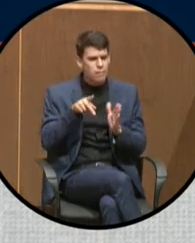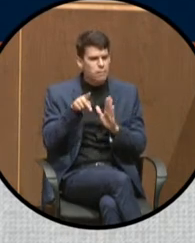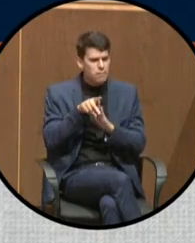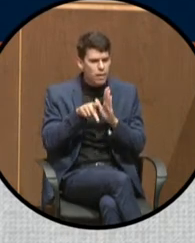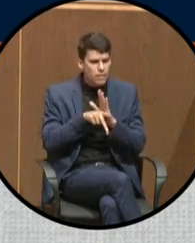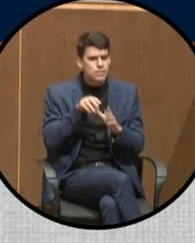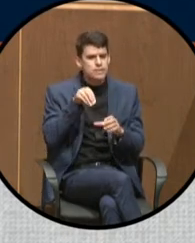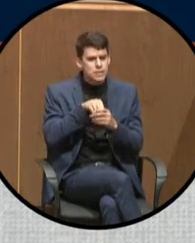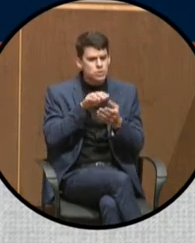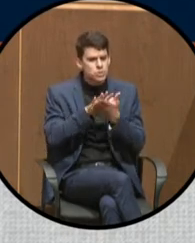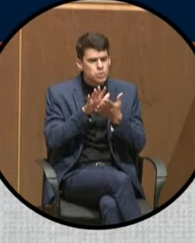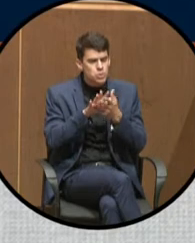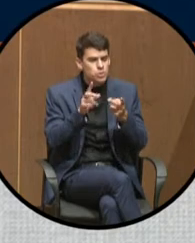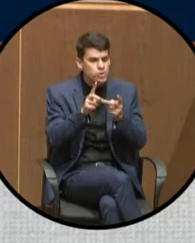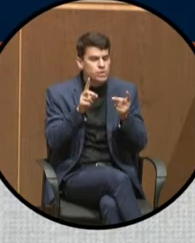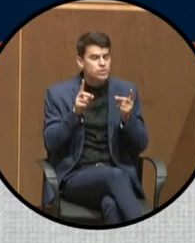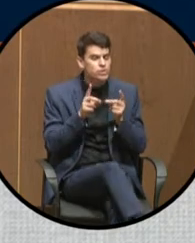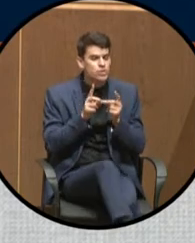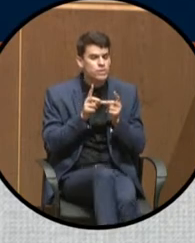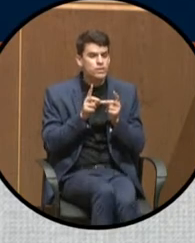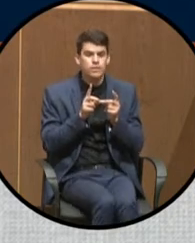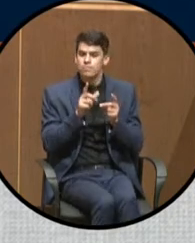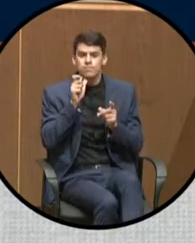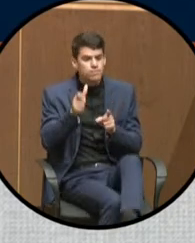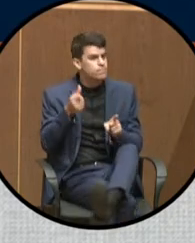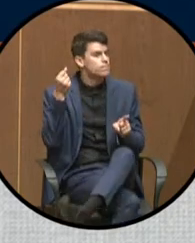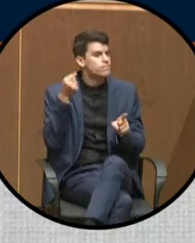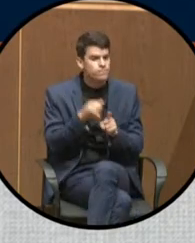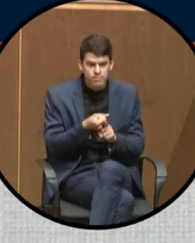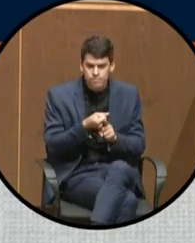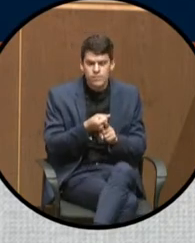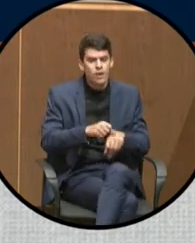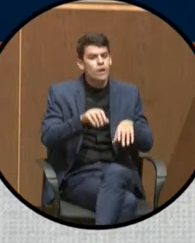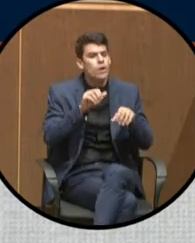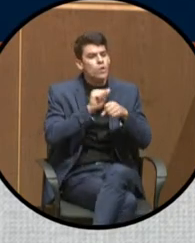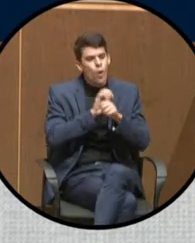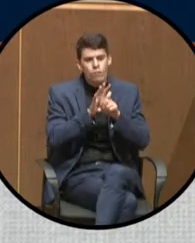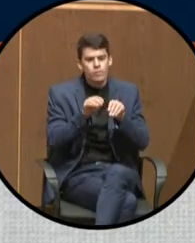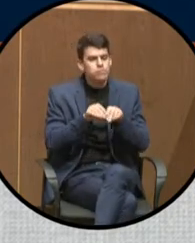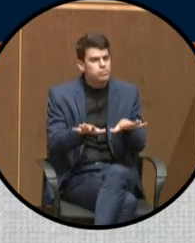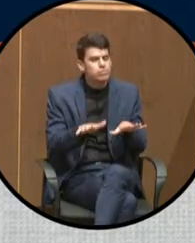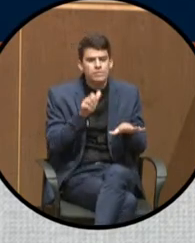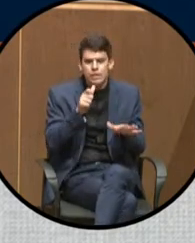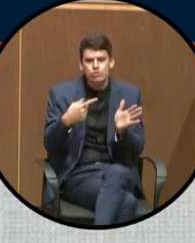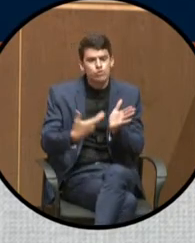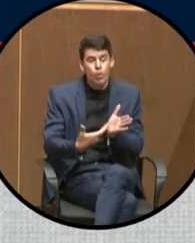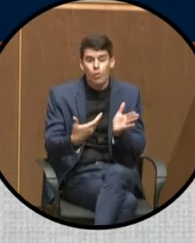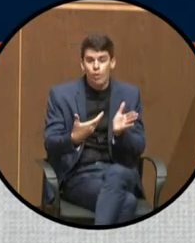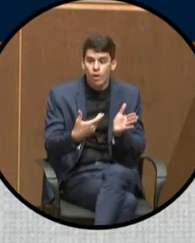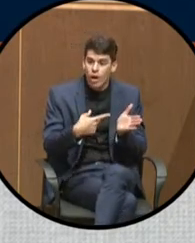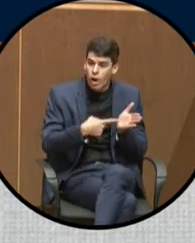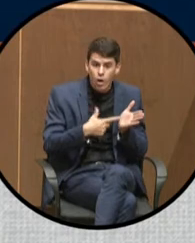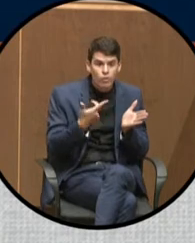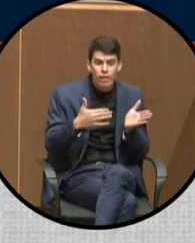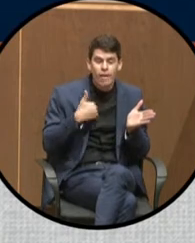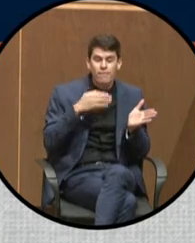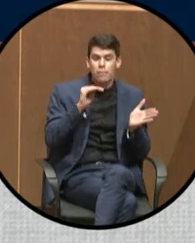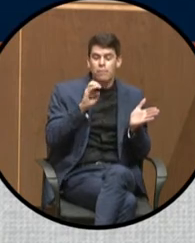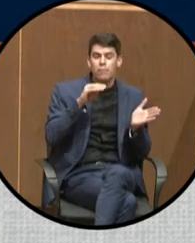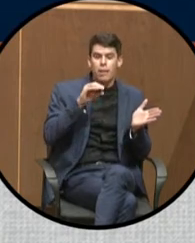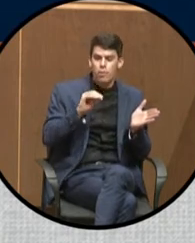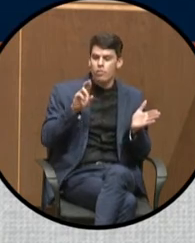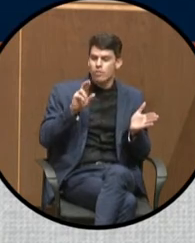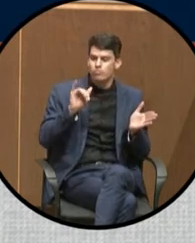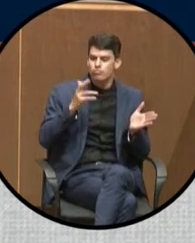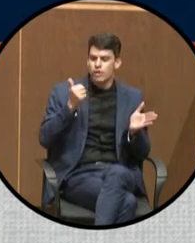within school districts did not impact the spread of the virus. This was detailed in the memo that Richard